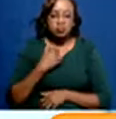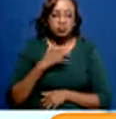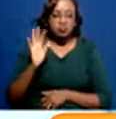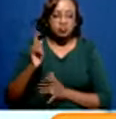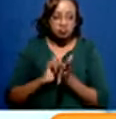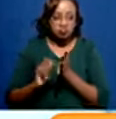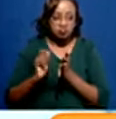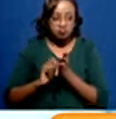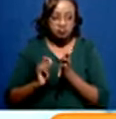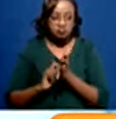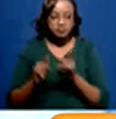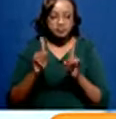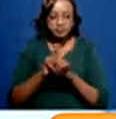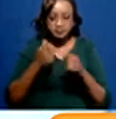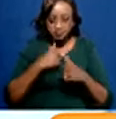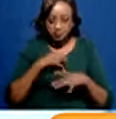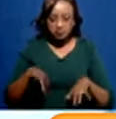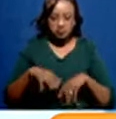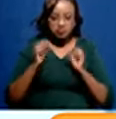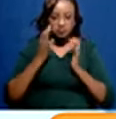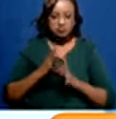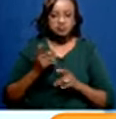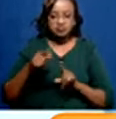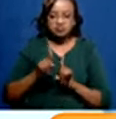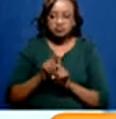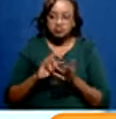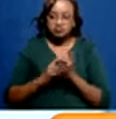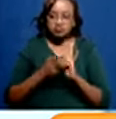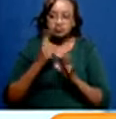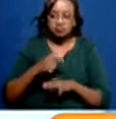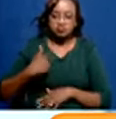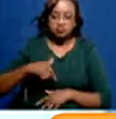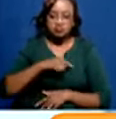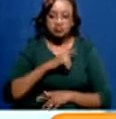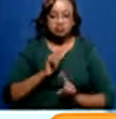at the moment together with me as chairman. So we're going to be going around the country and